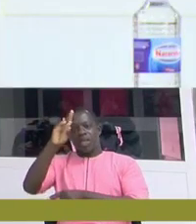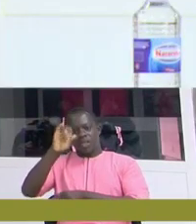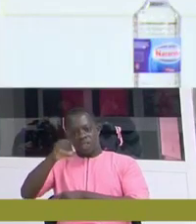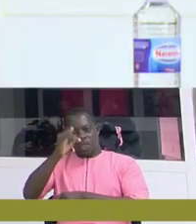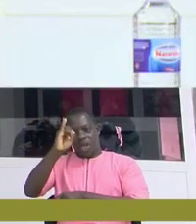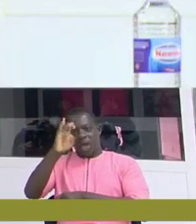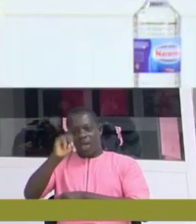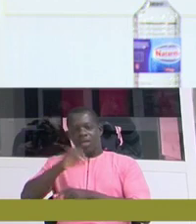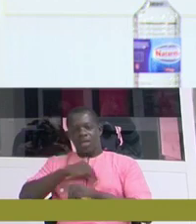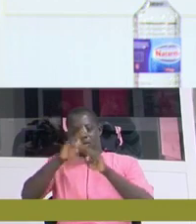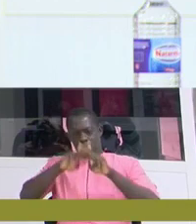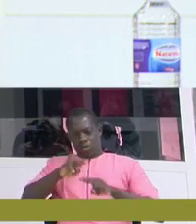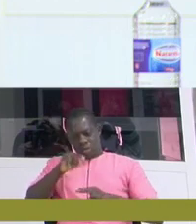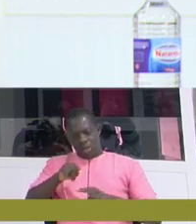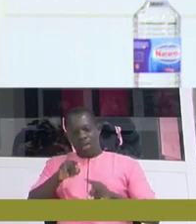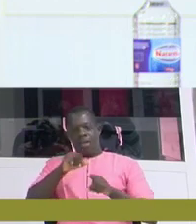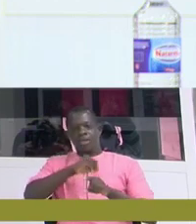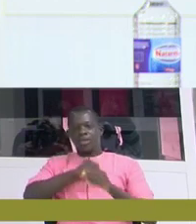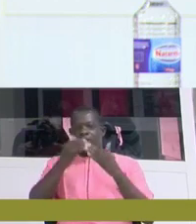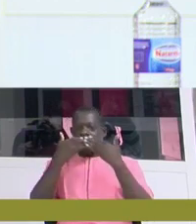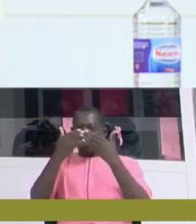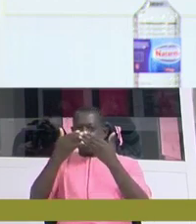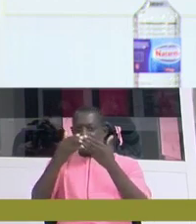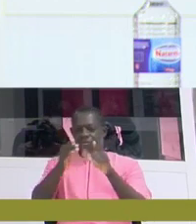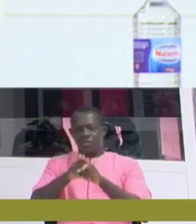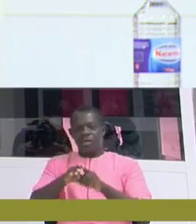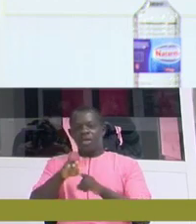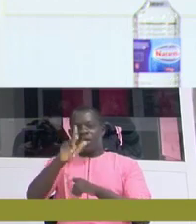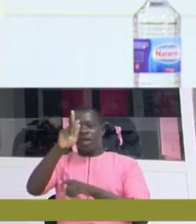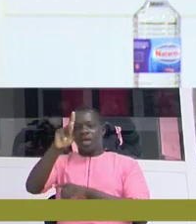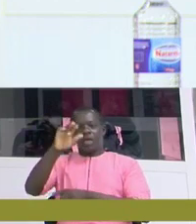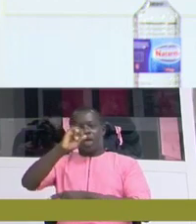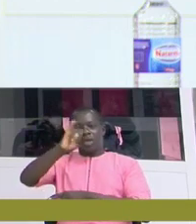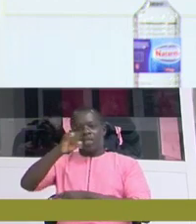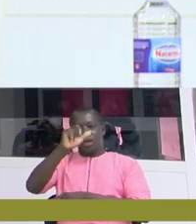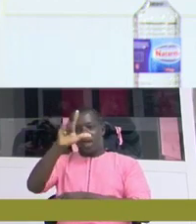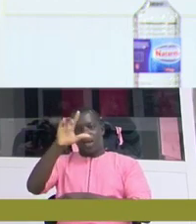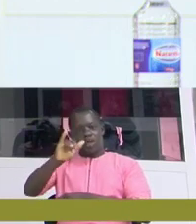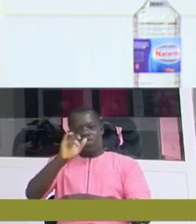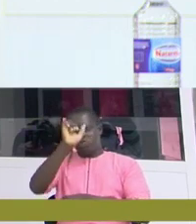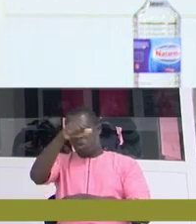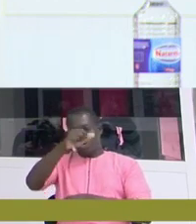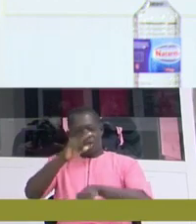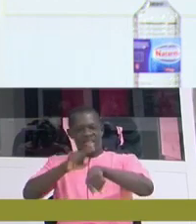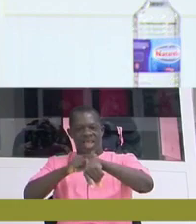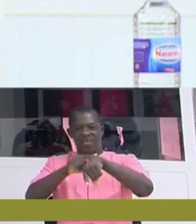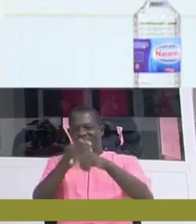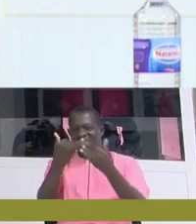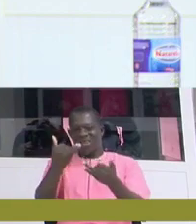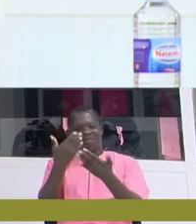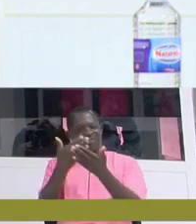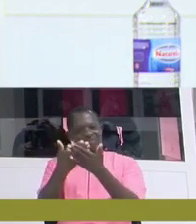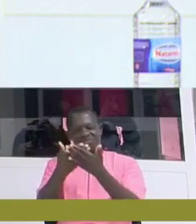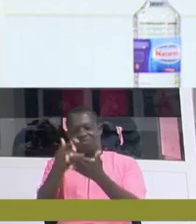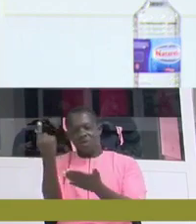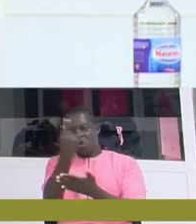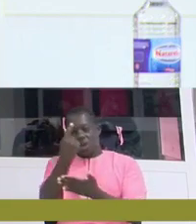that, your time has come to an end. I see nothing else except to